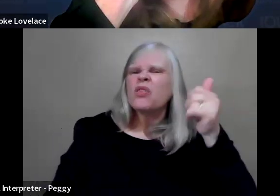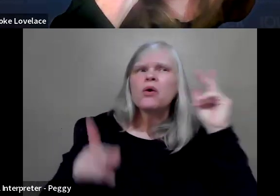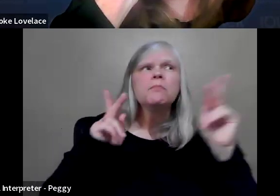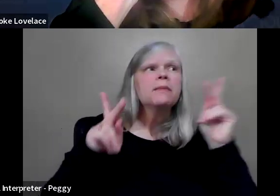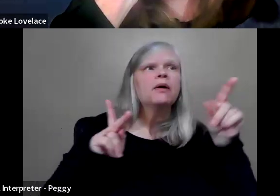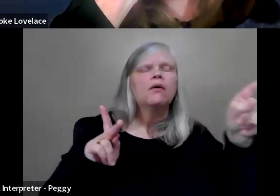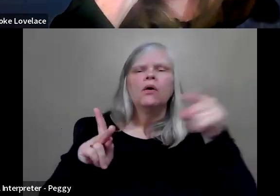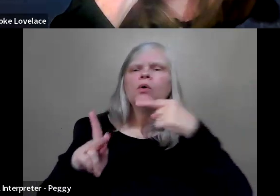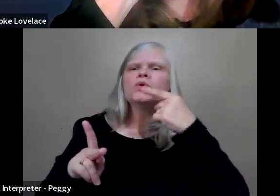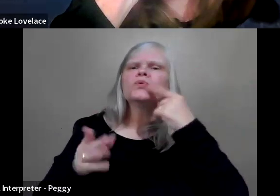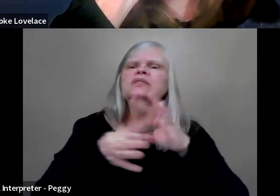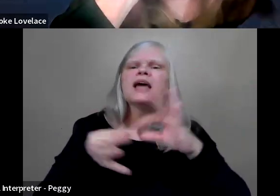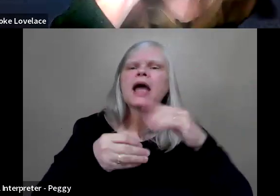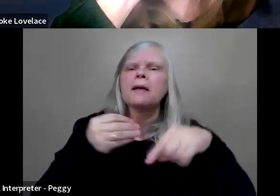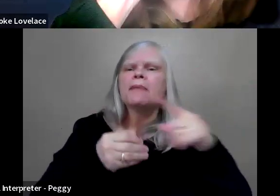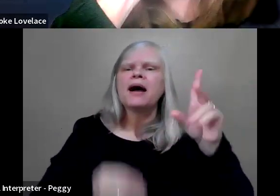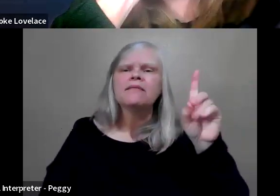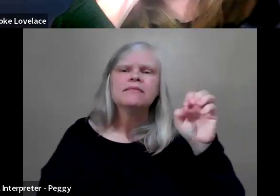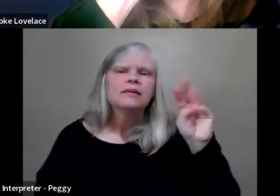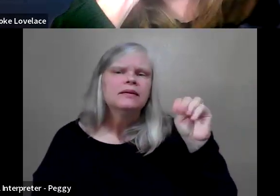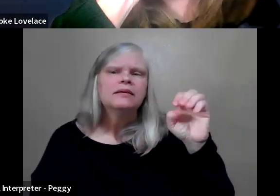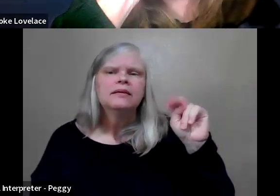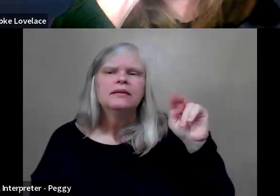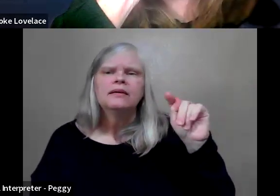dementia? Any thoughts?